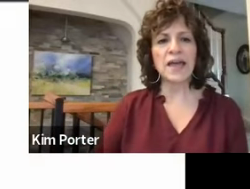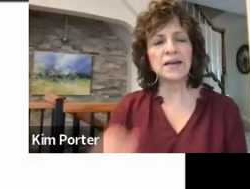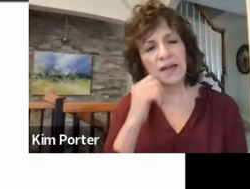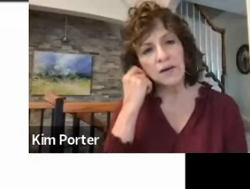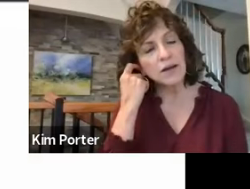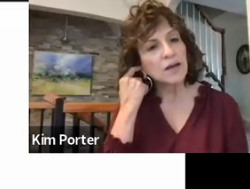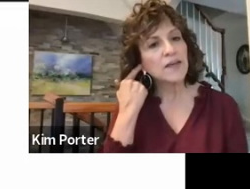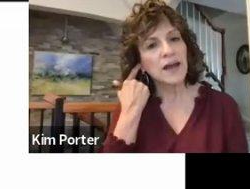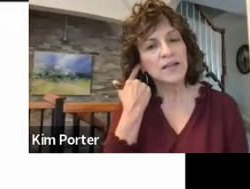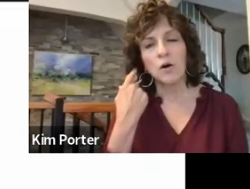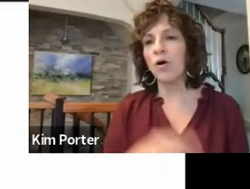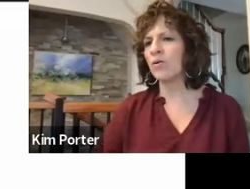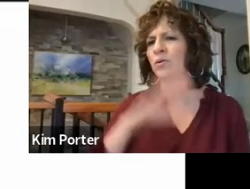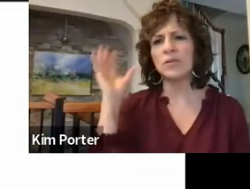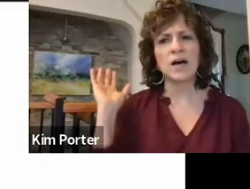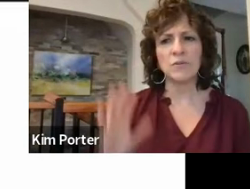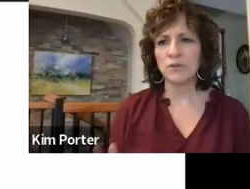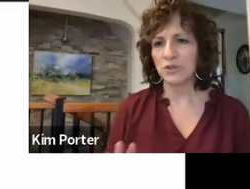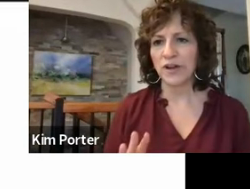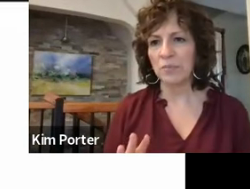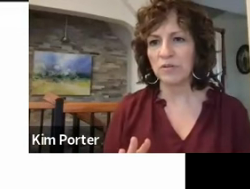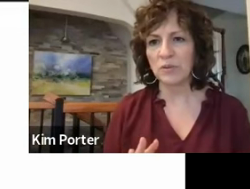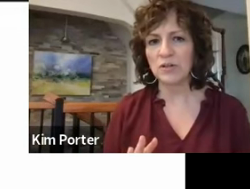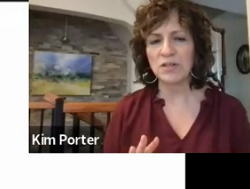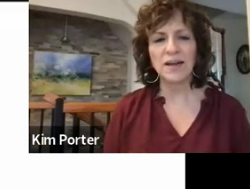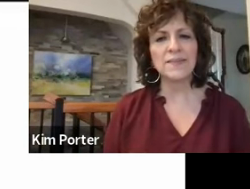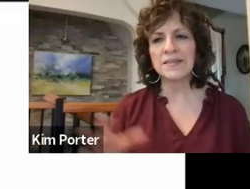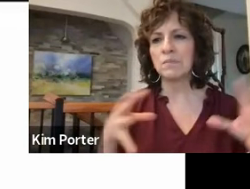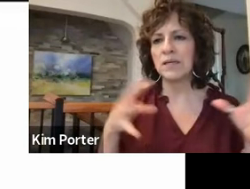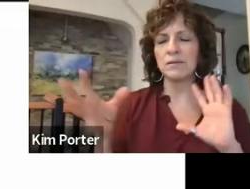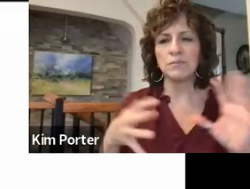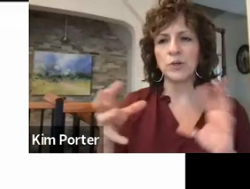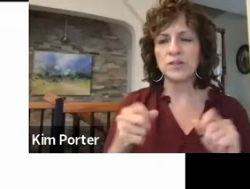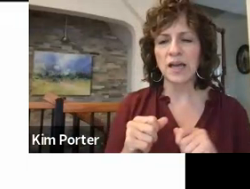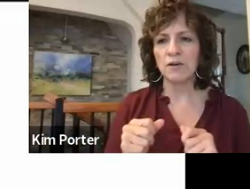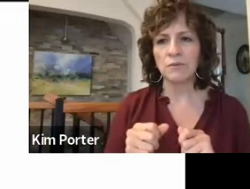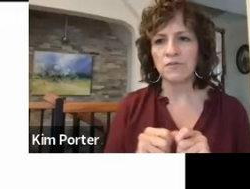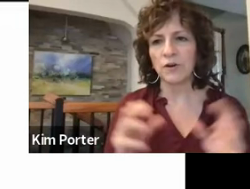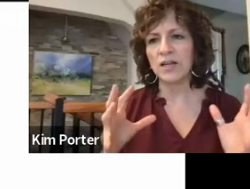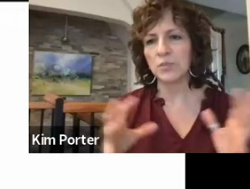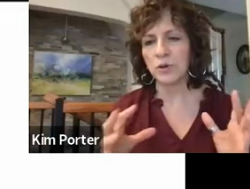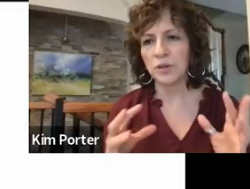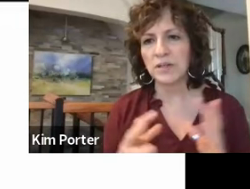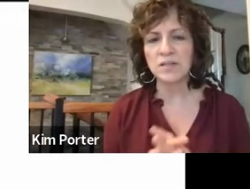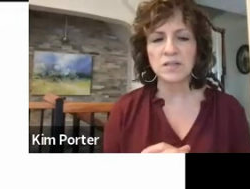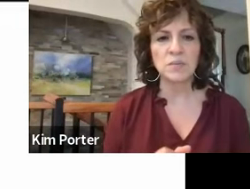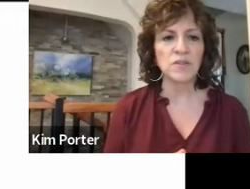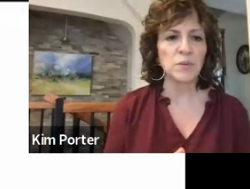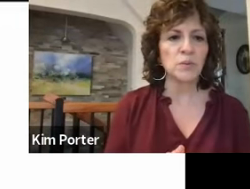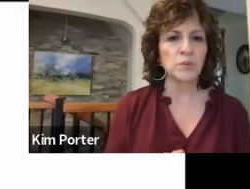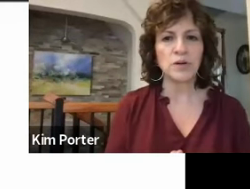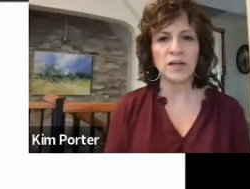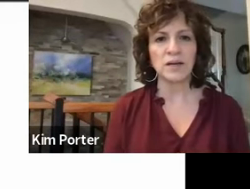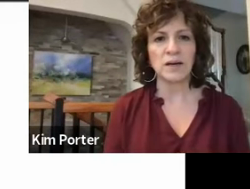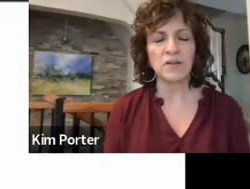have this handout that has a whole lot of emotional vocabulary words. And this could be whittled down for age appropriateness because some of